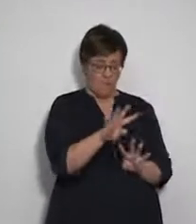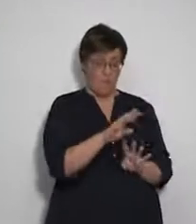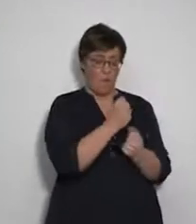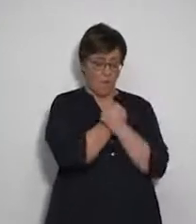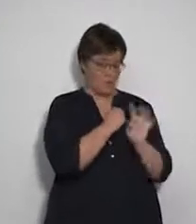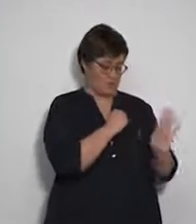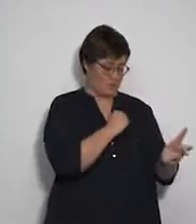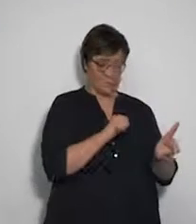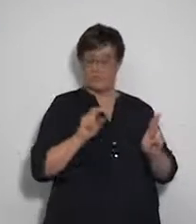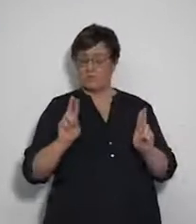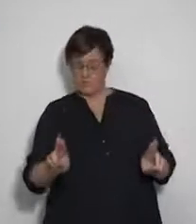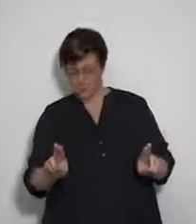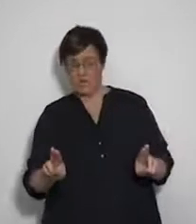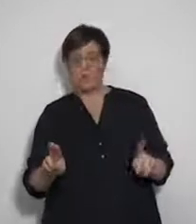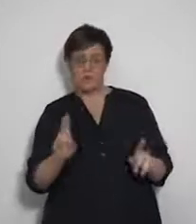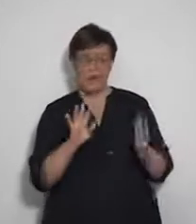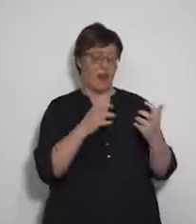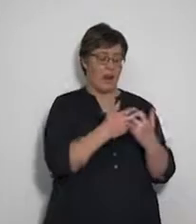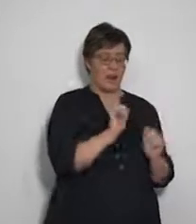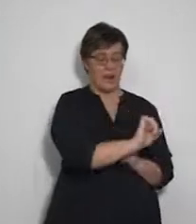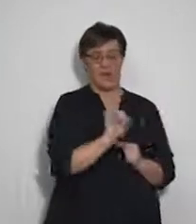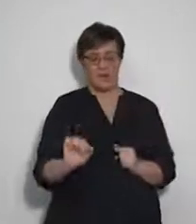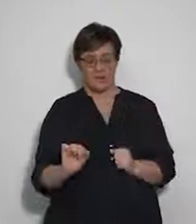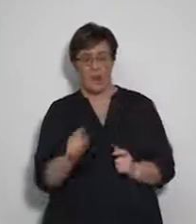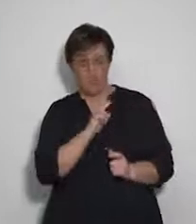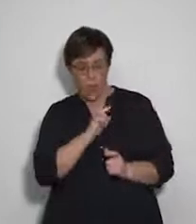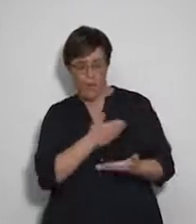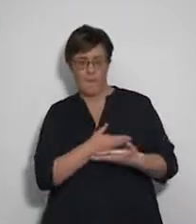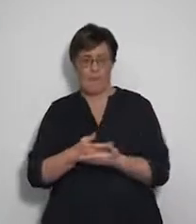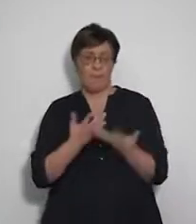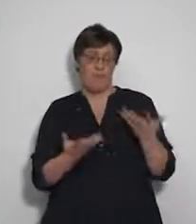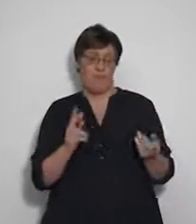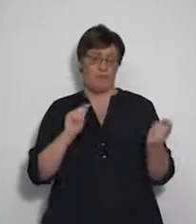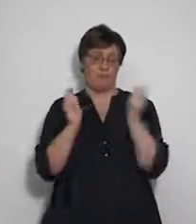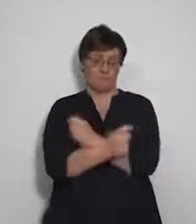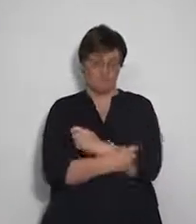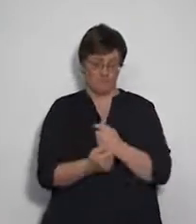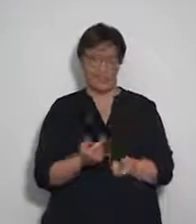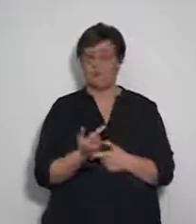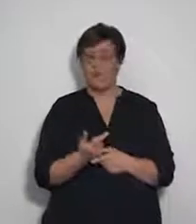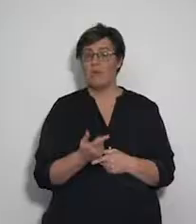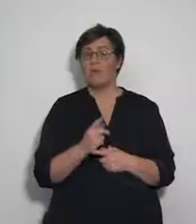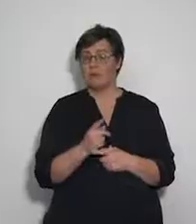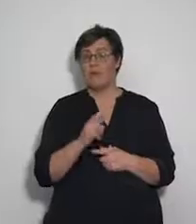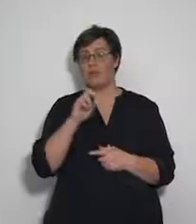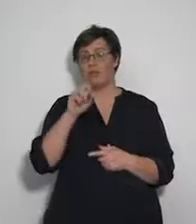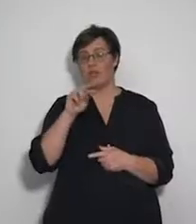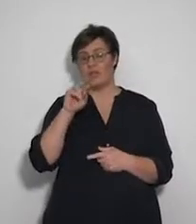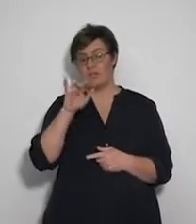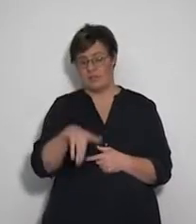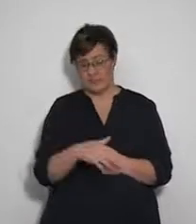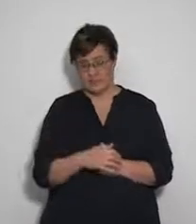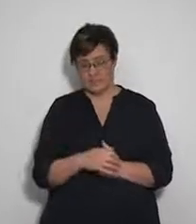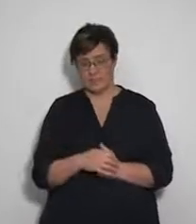parents, a set of parents, to link a child to each of those parents, and that's working out paternity, so